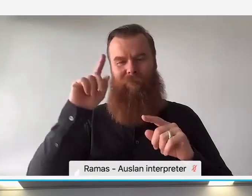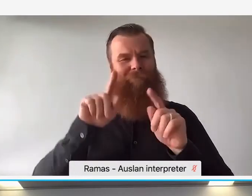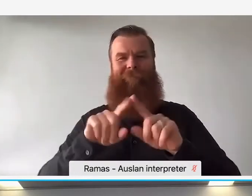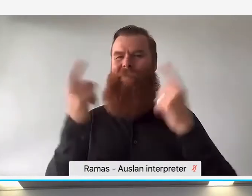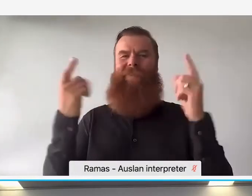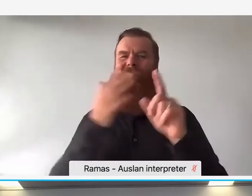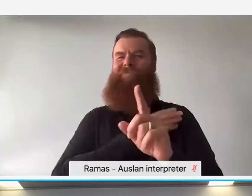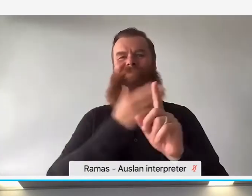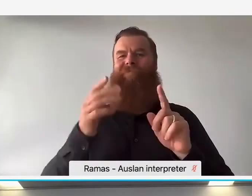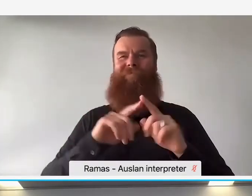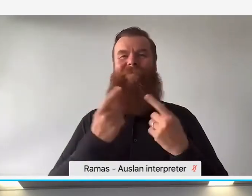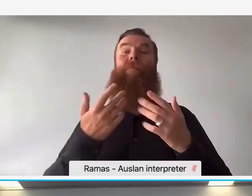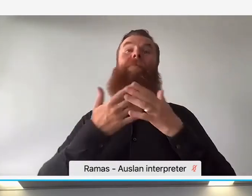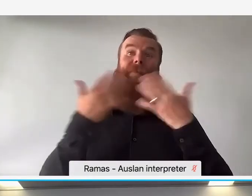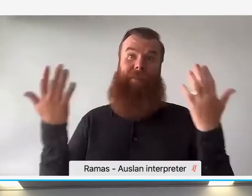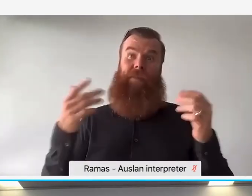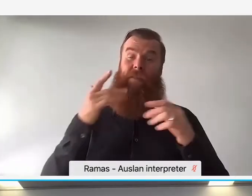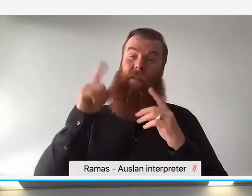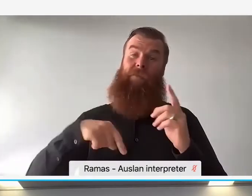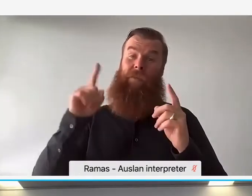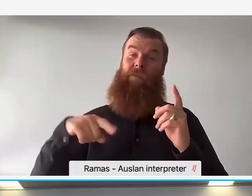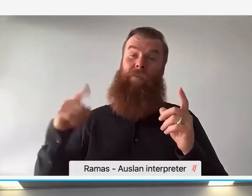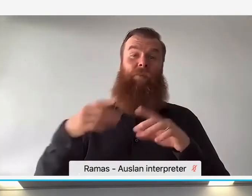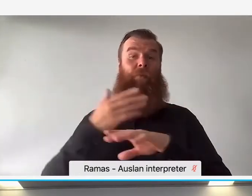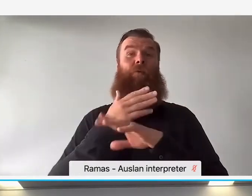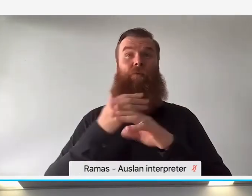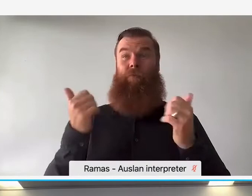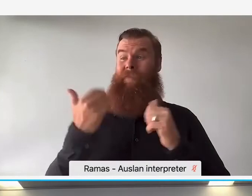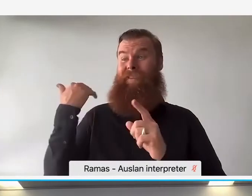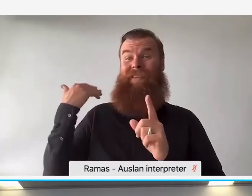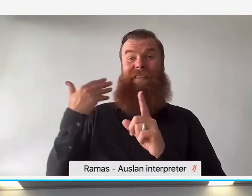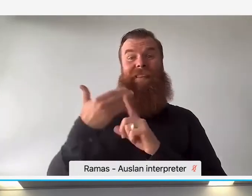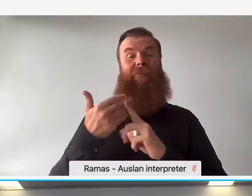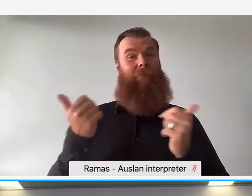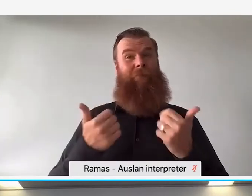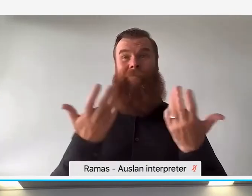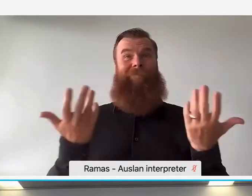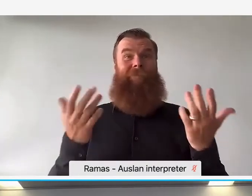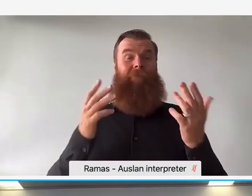of workers in since restart, which has been really amazing.